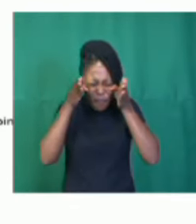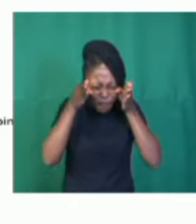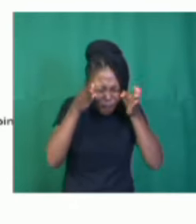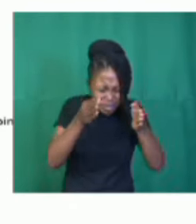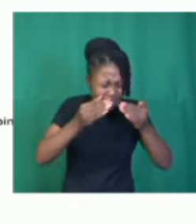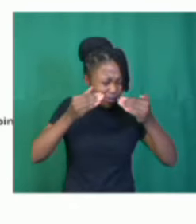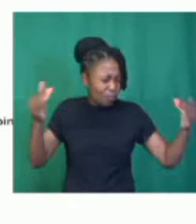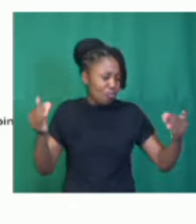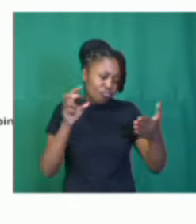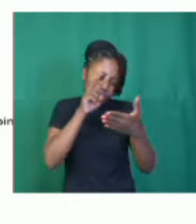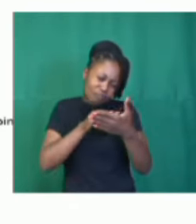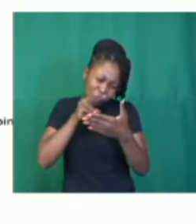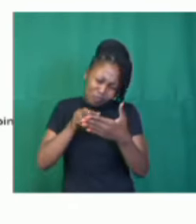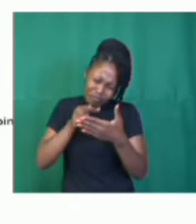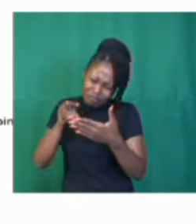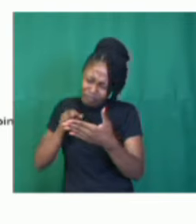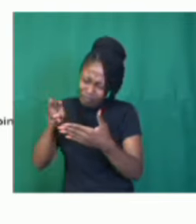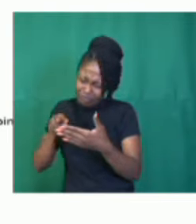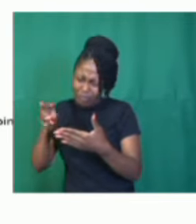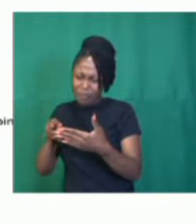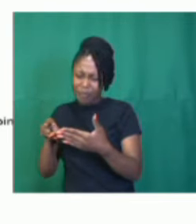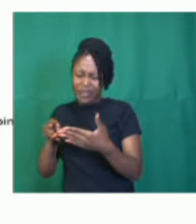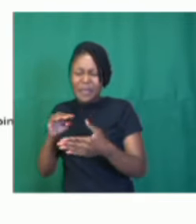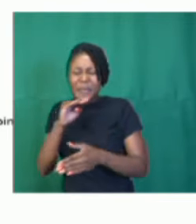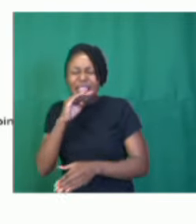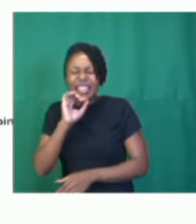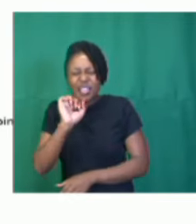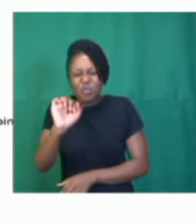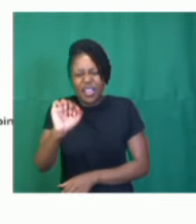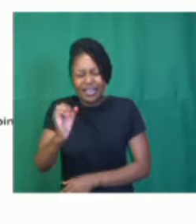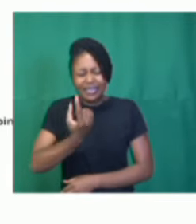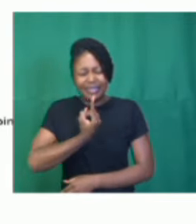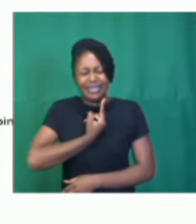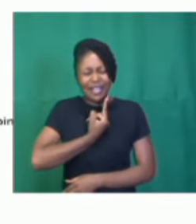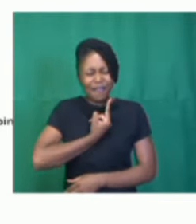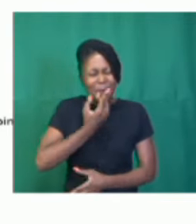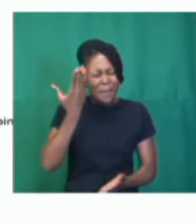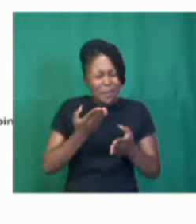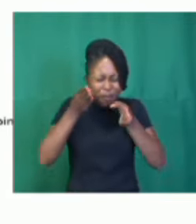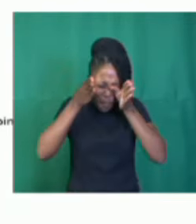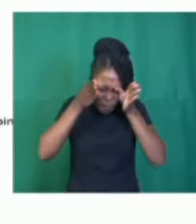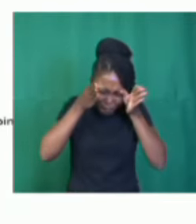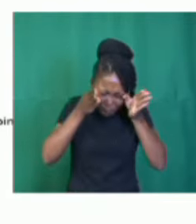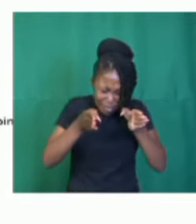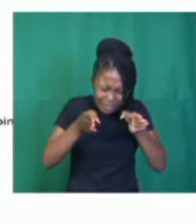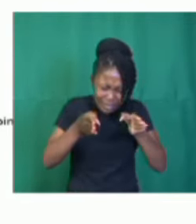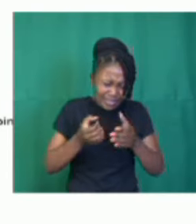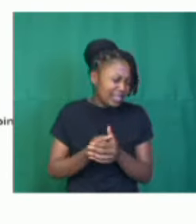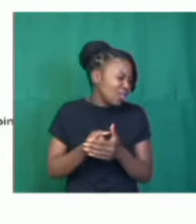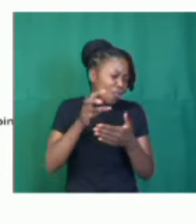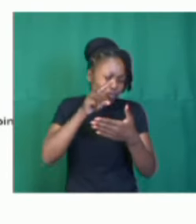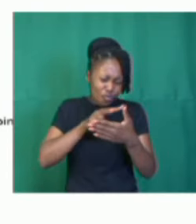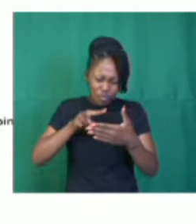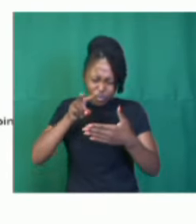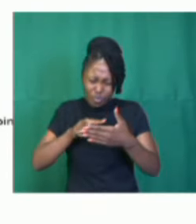the text. This type of reading is where you will find yourself actually getting lost in the text, discovering that you are actually